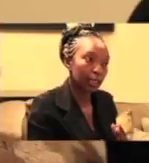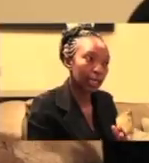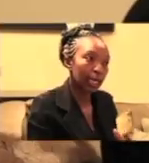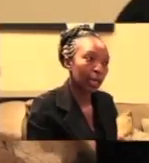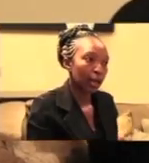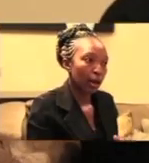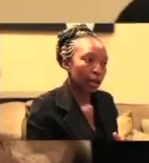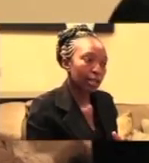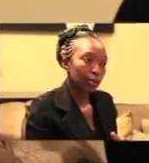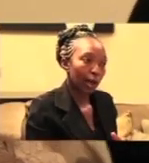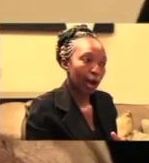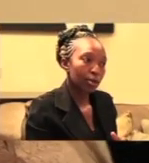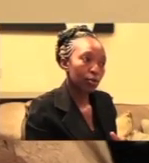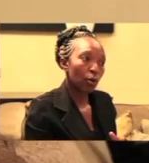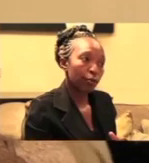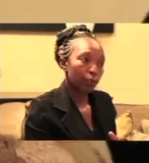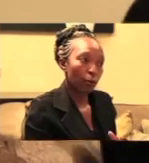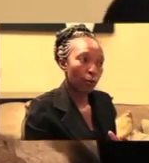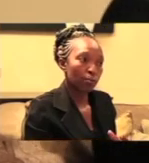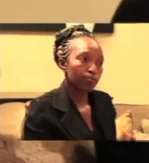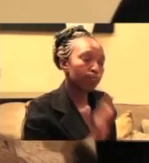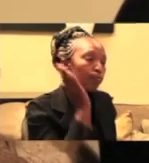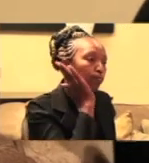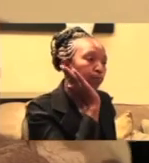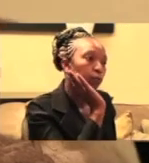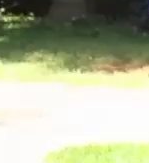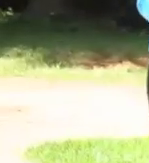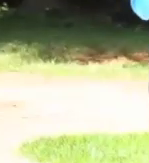my children. That's why I would go for